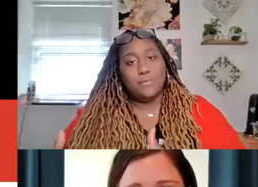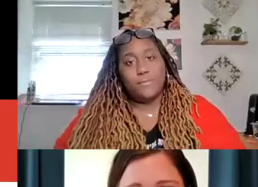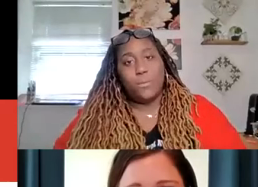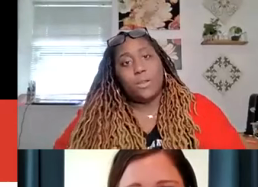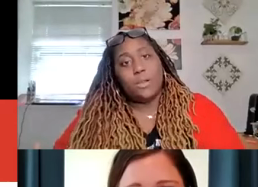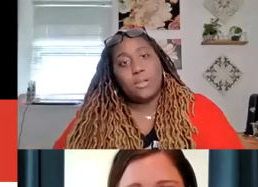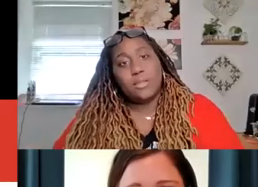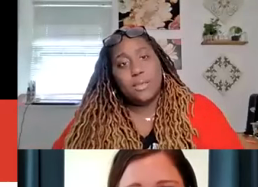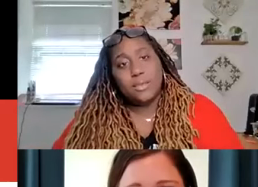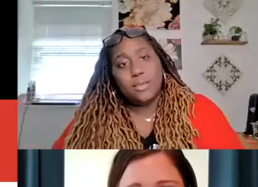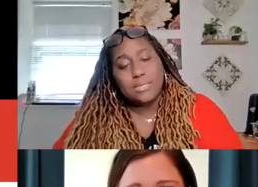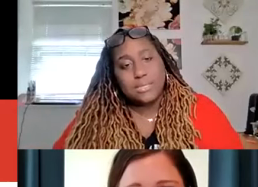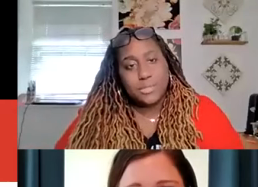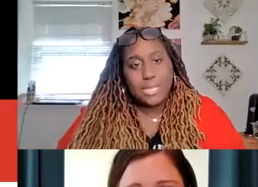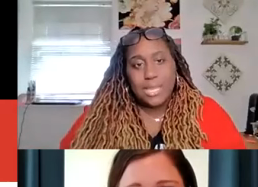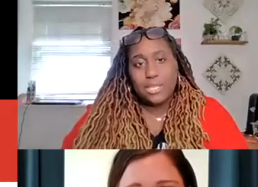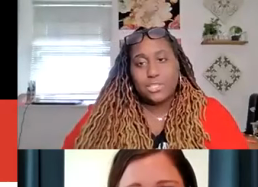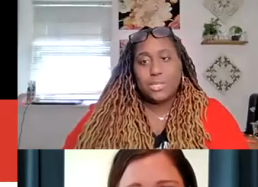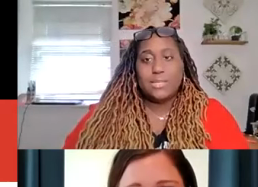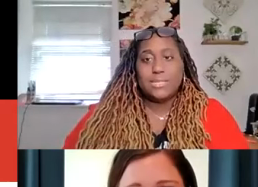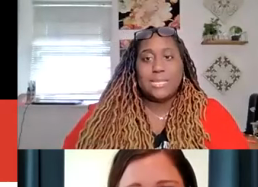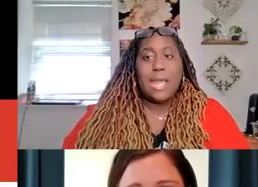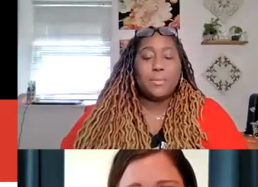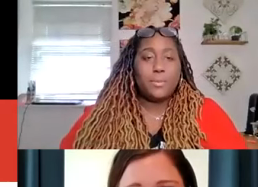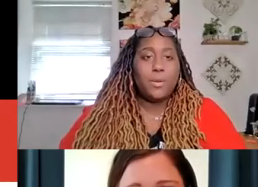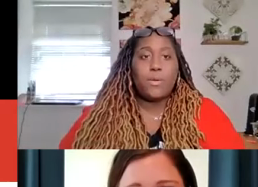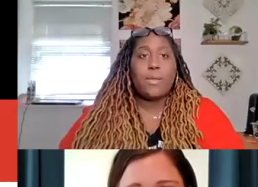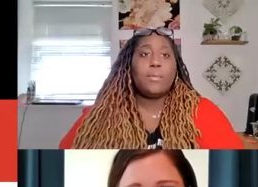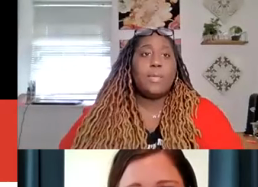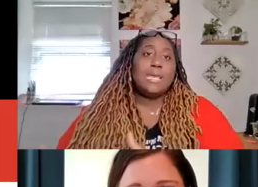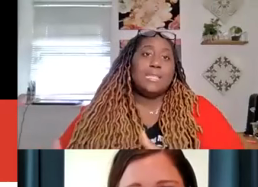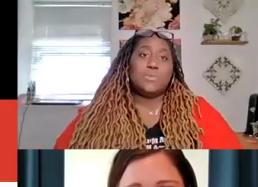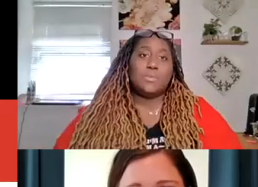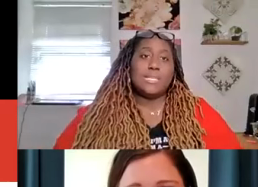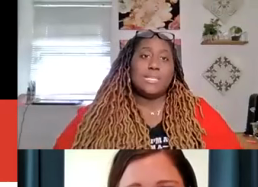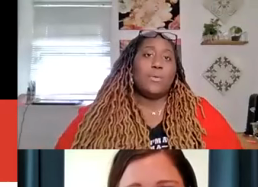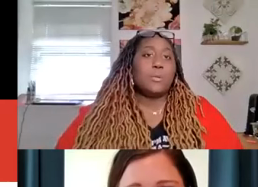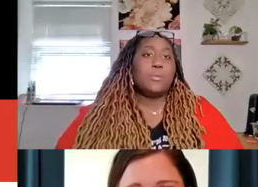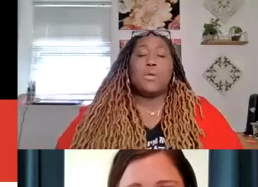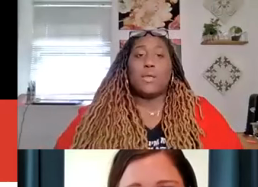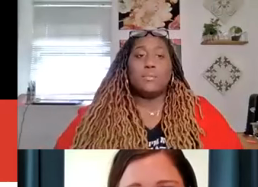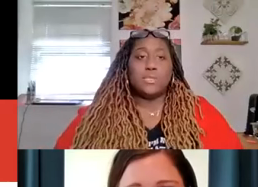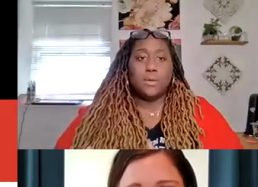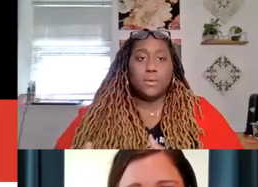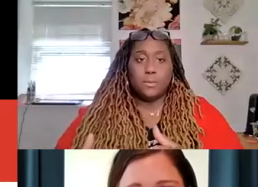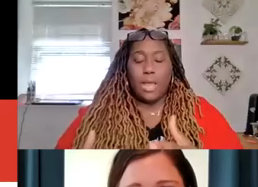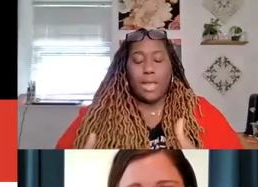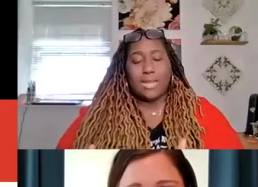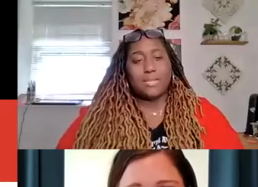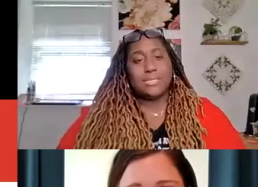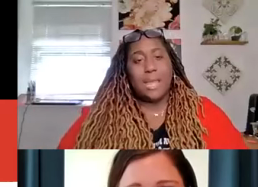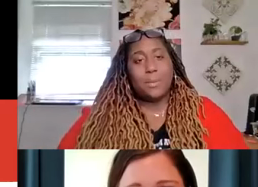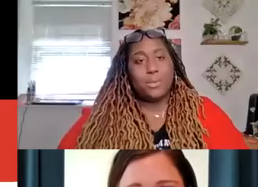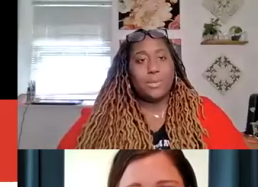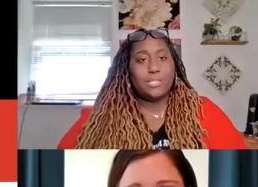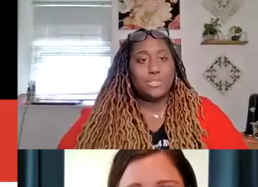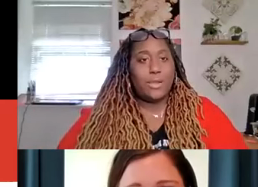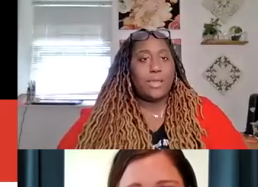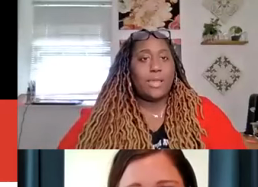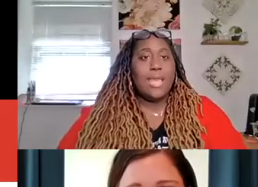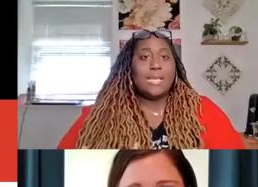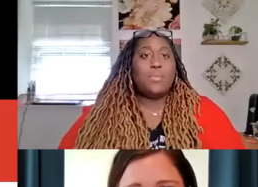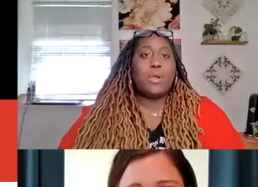laptops for the customers engaged in the SNAP program. This one is a loaner program. So our SNAP